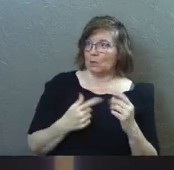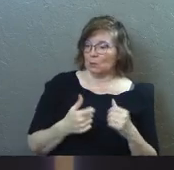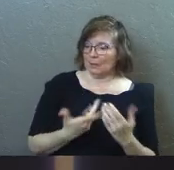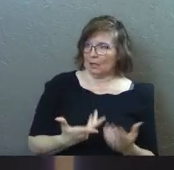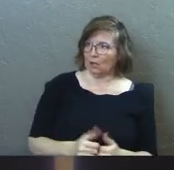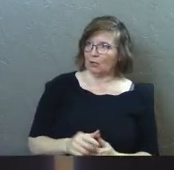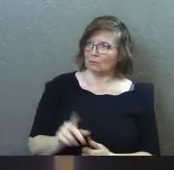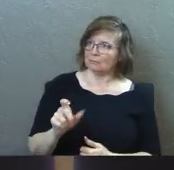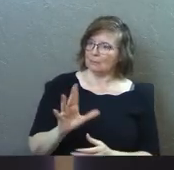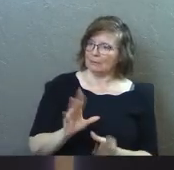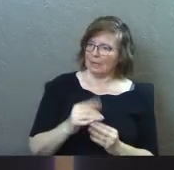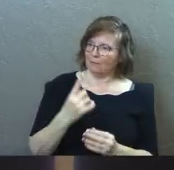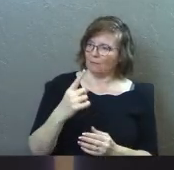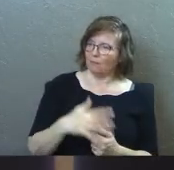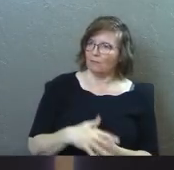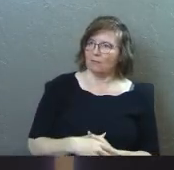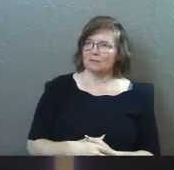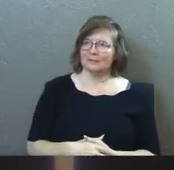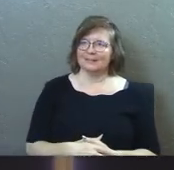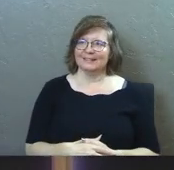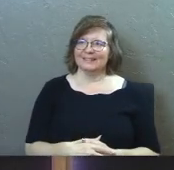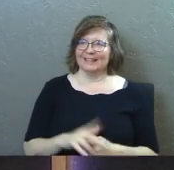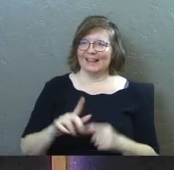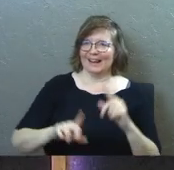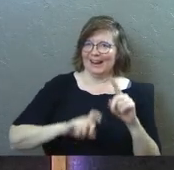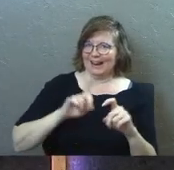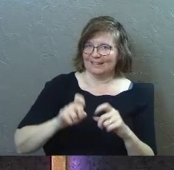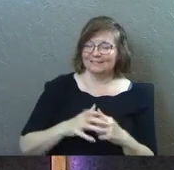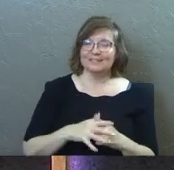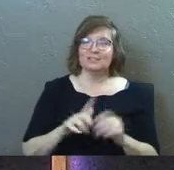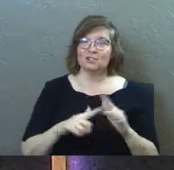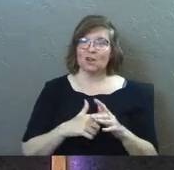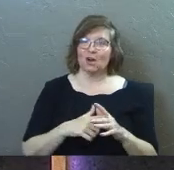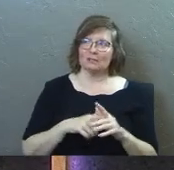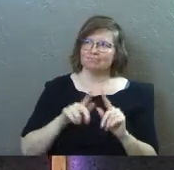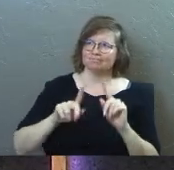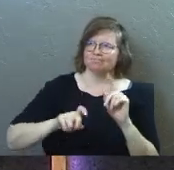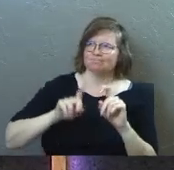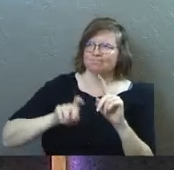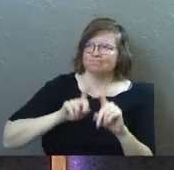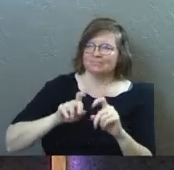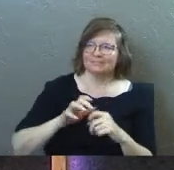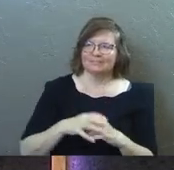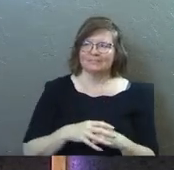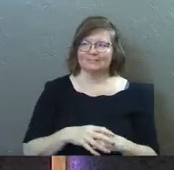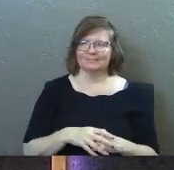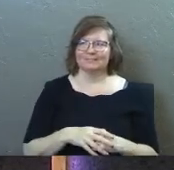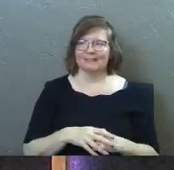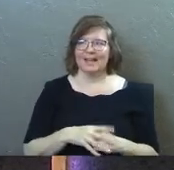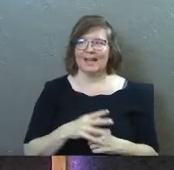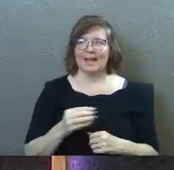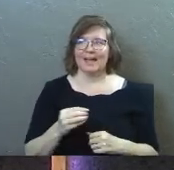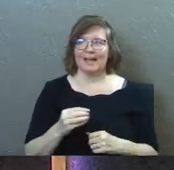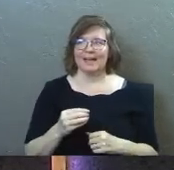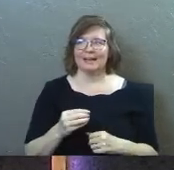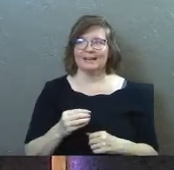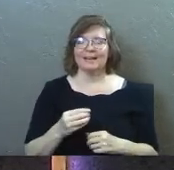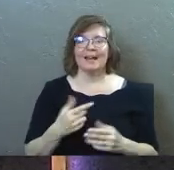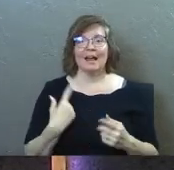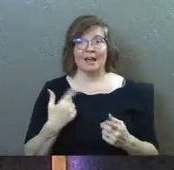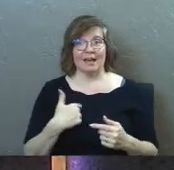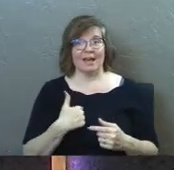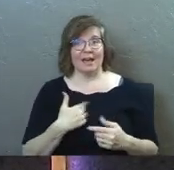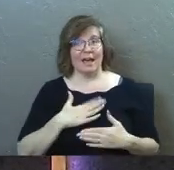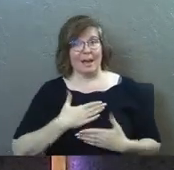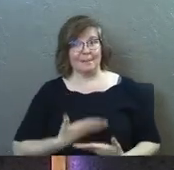going to do in here? And she starts interrogating me, essentially. And